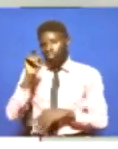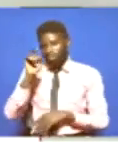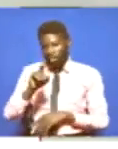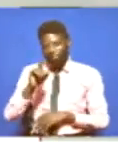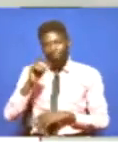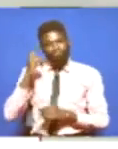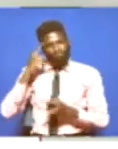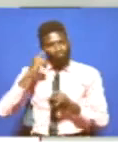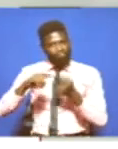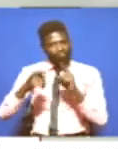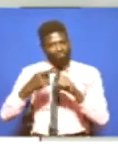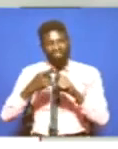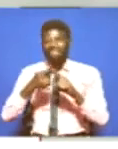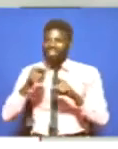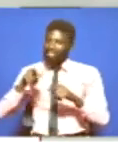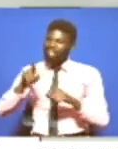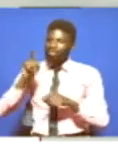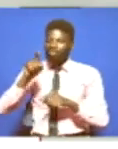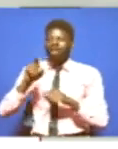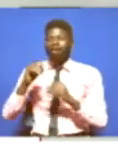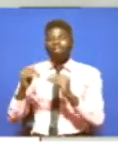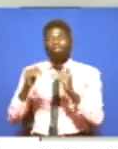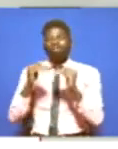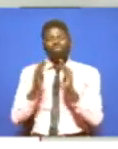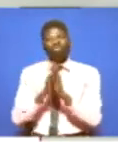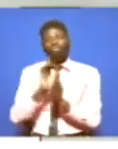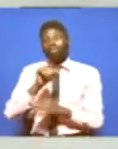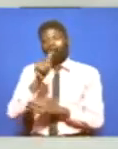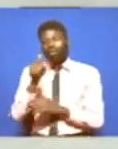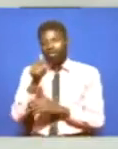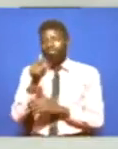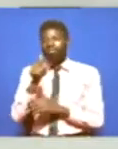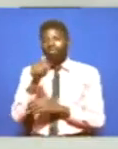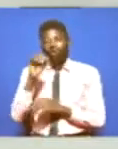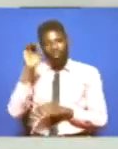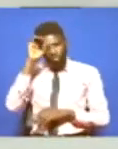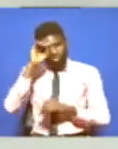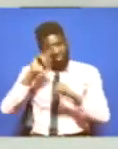at all spheres of life, and that different opinions are not hatred.